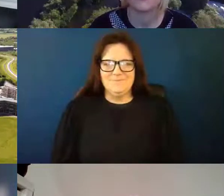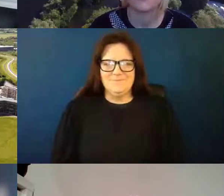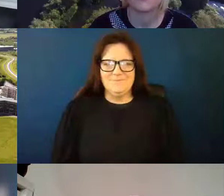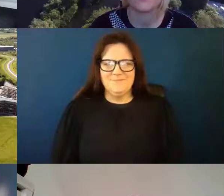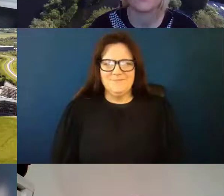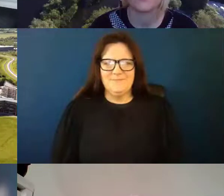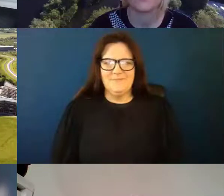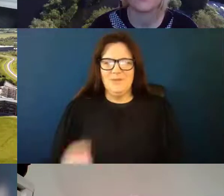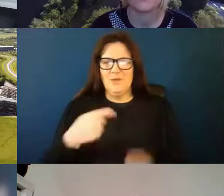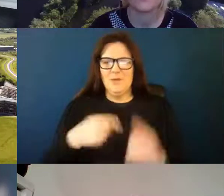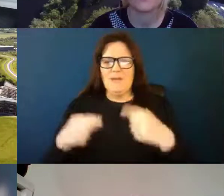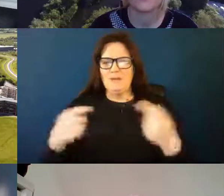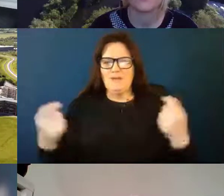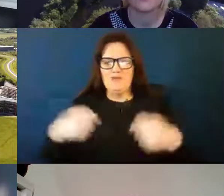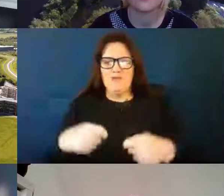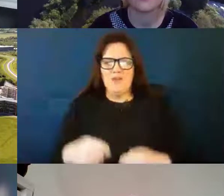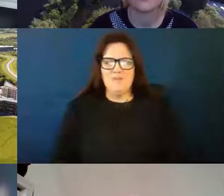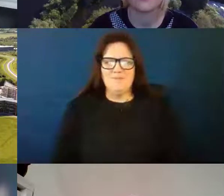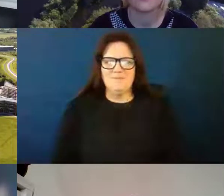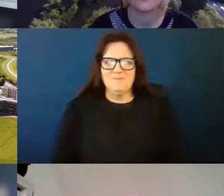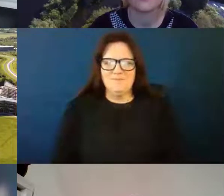I'll go back into sharing.